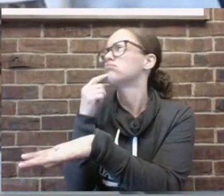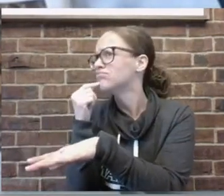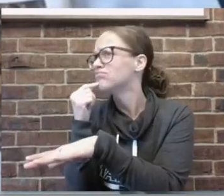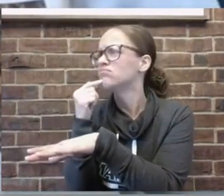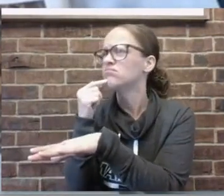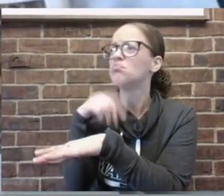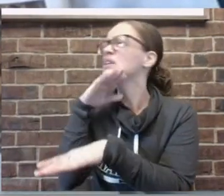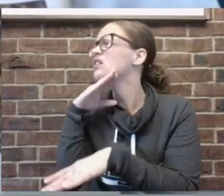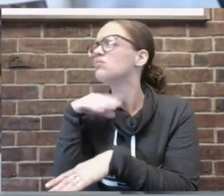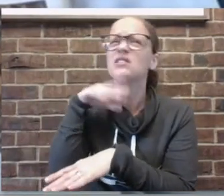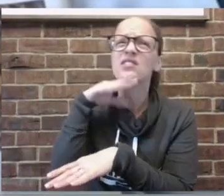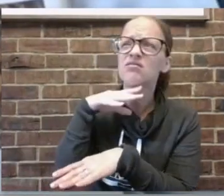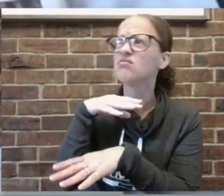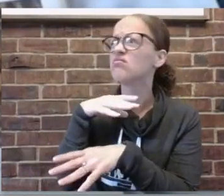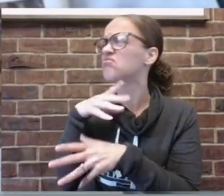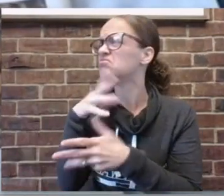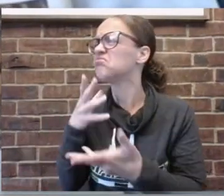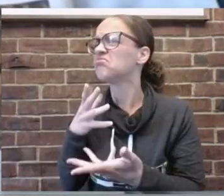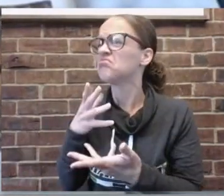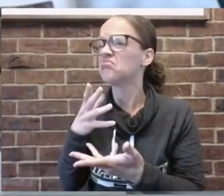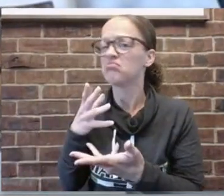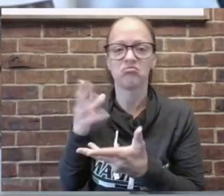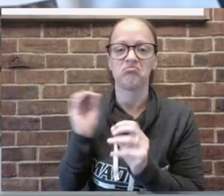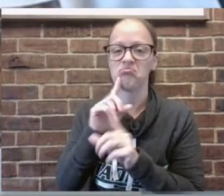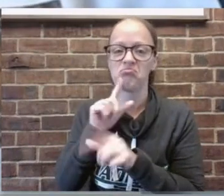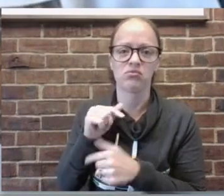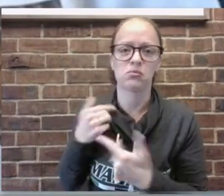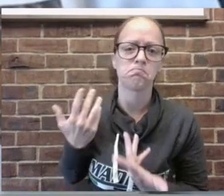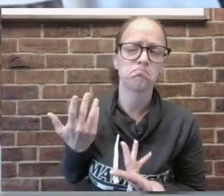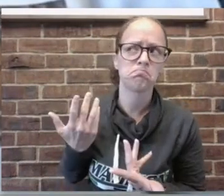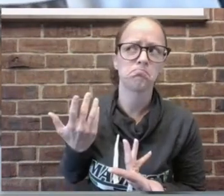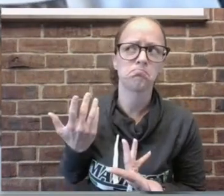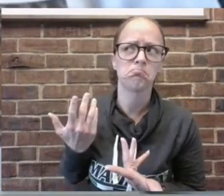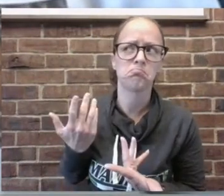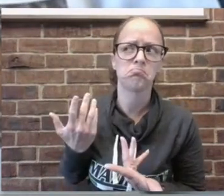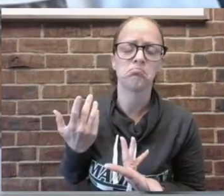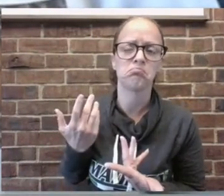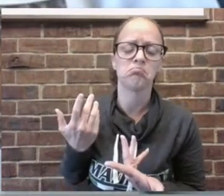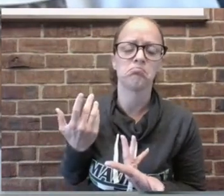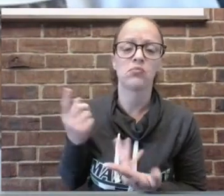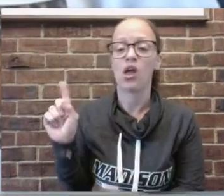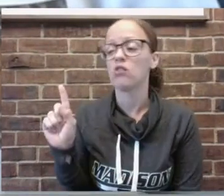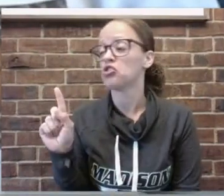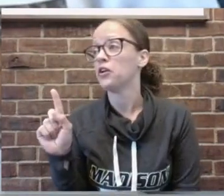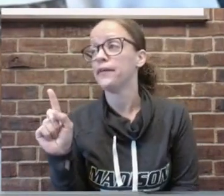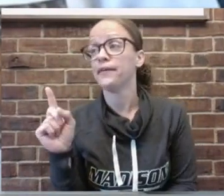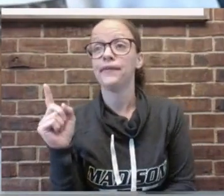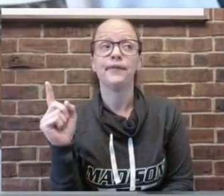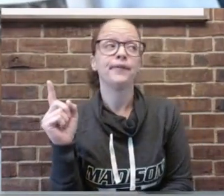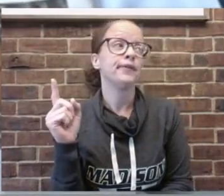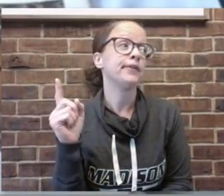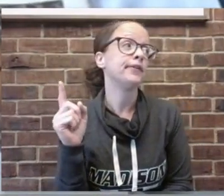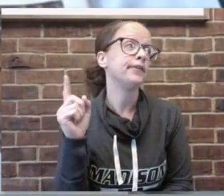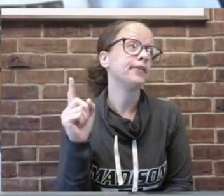pig pig are you in no answer I was just about to go home without the cup of sugar for my dear old